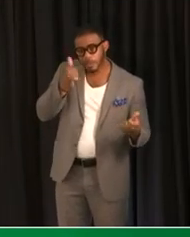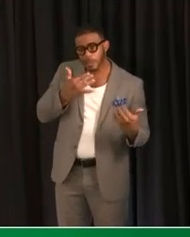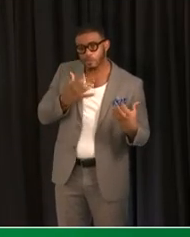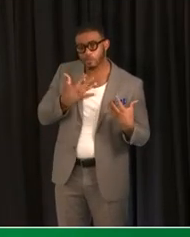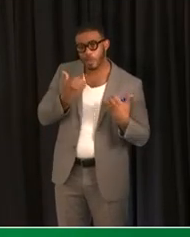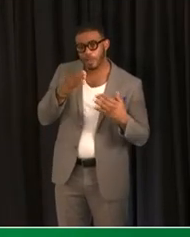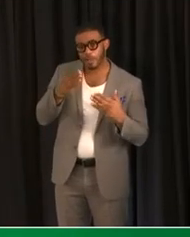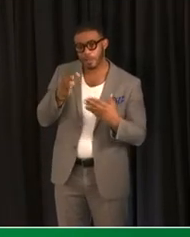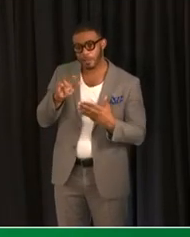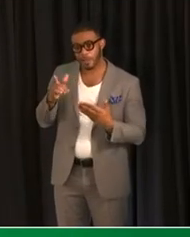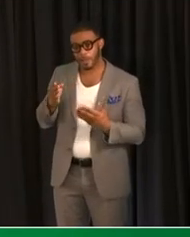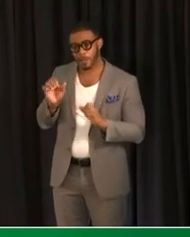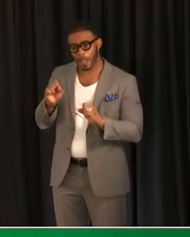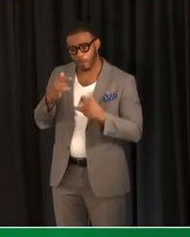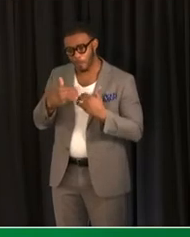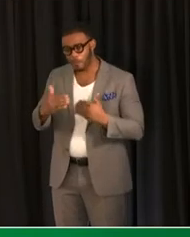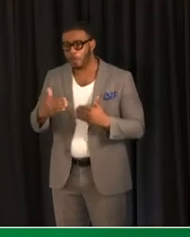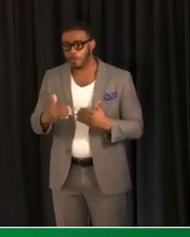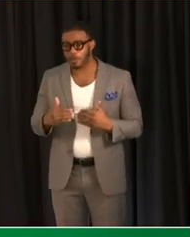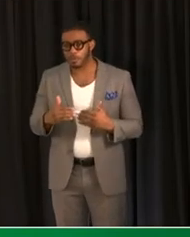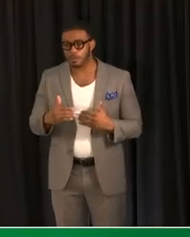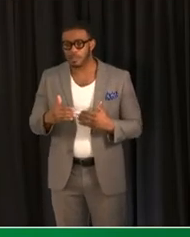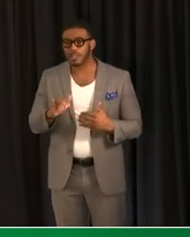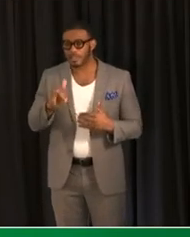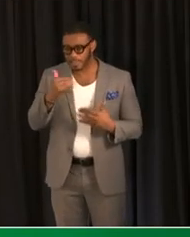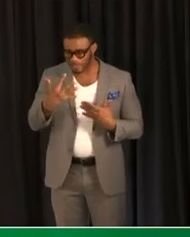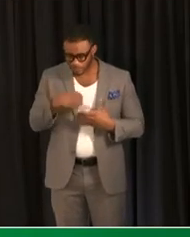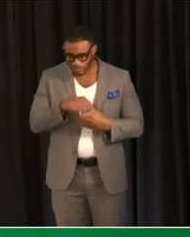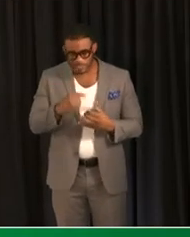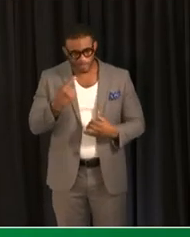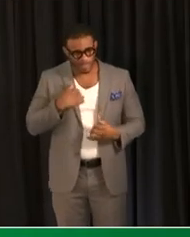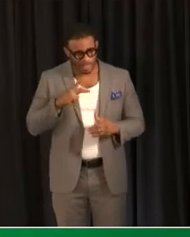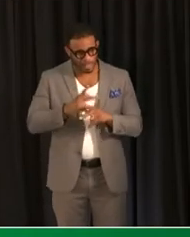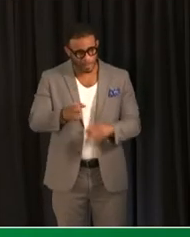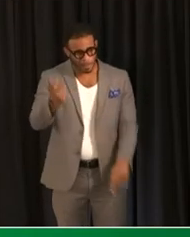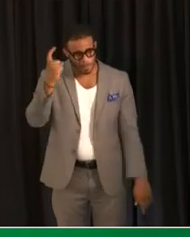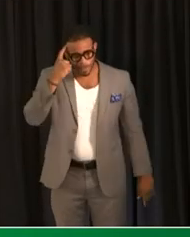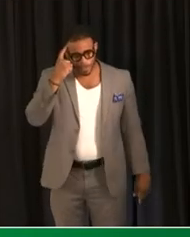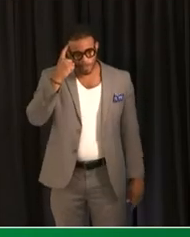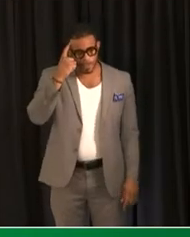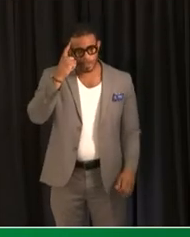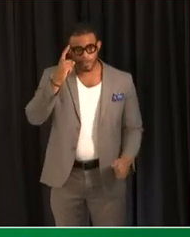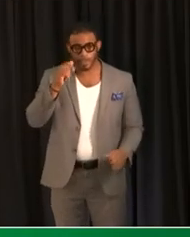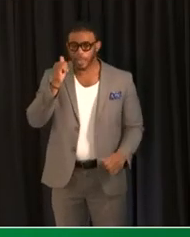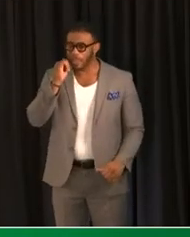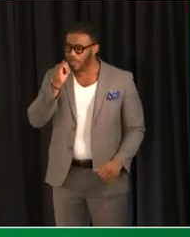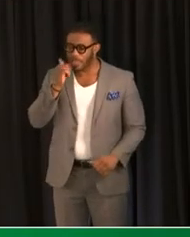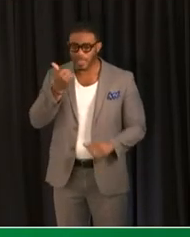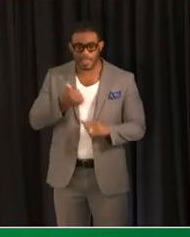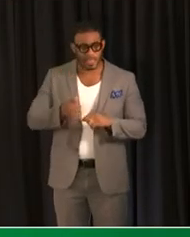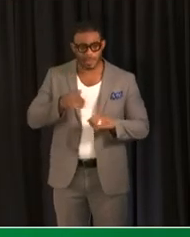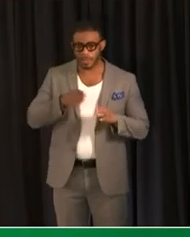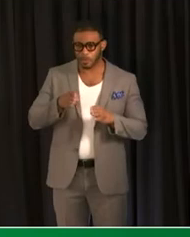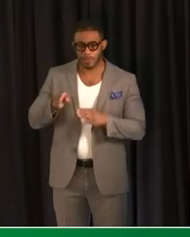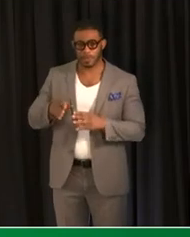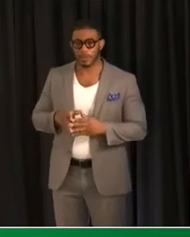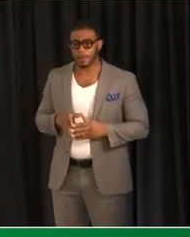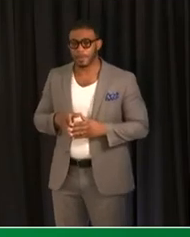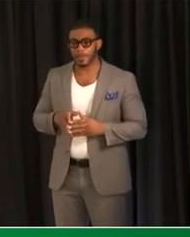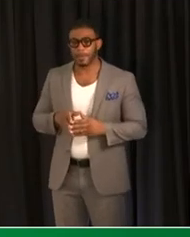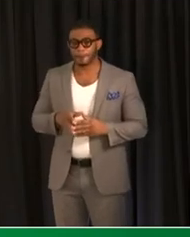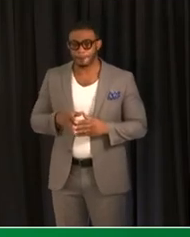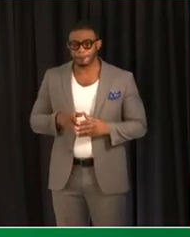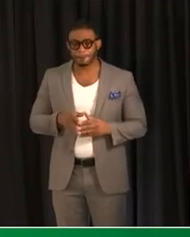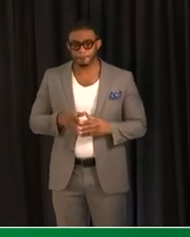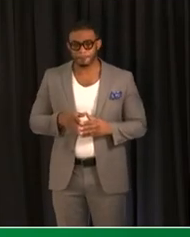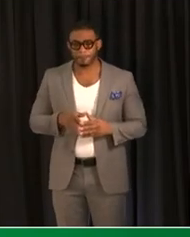make the strongest bill possible moving forward. And so that's something that I keep in mind with me in any context